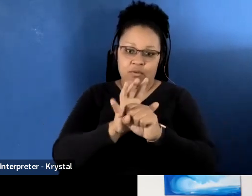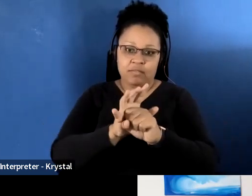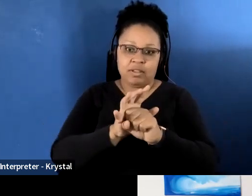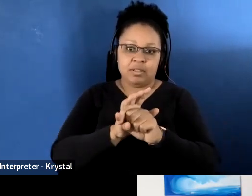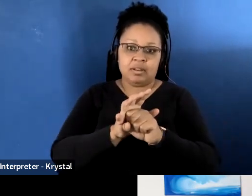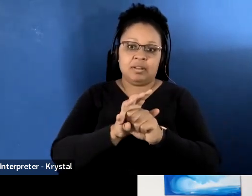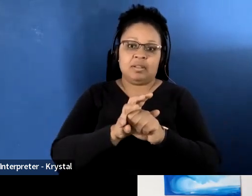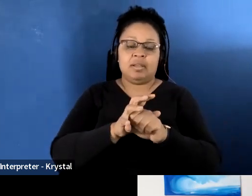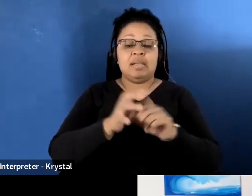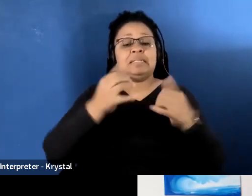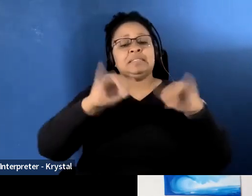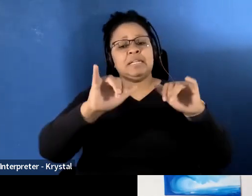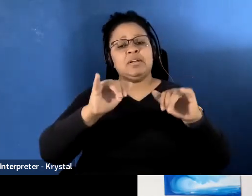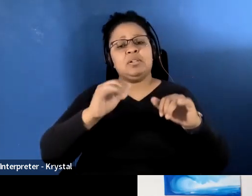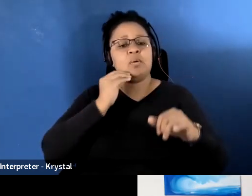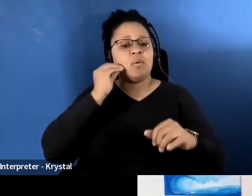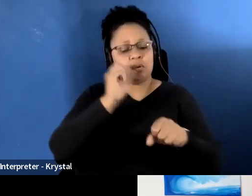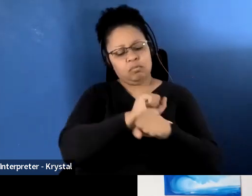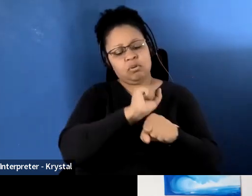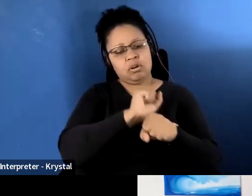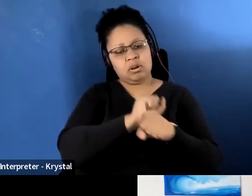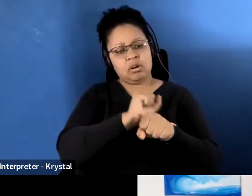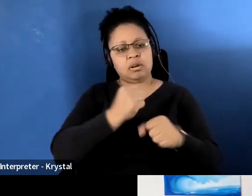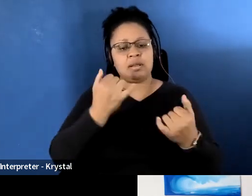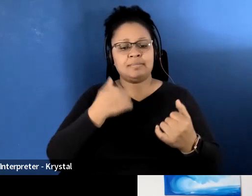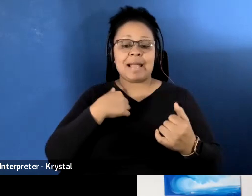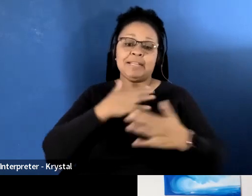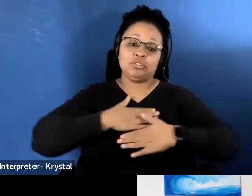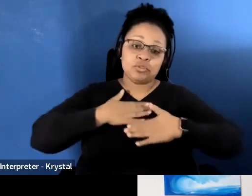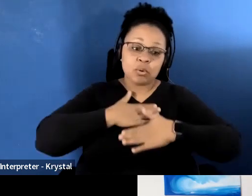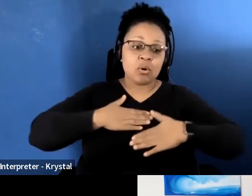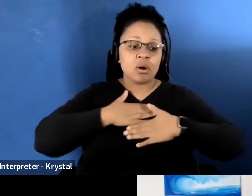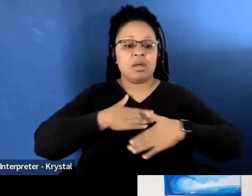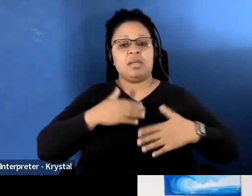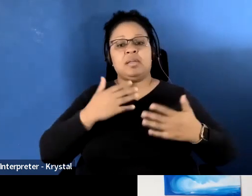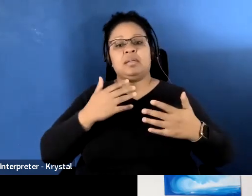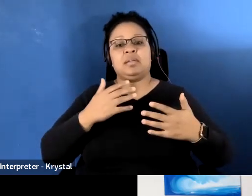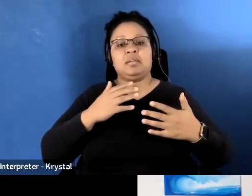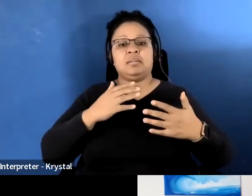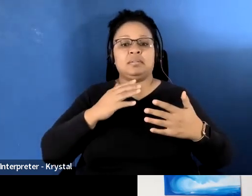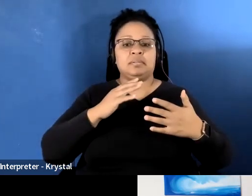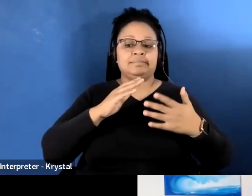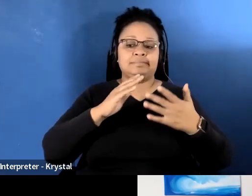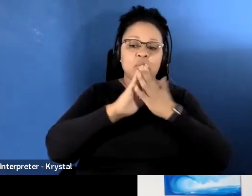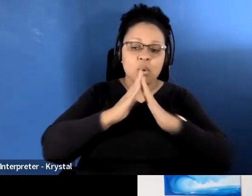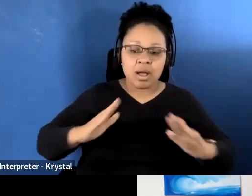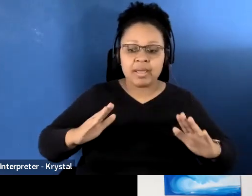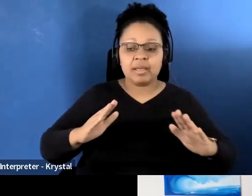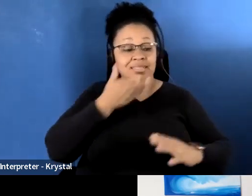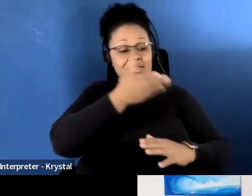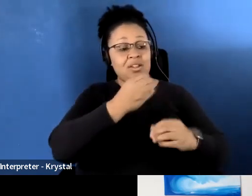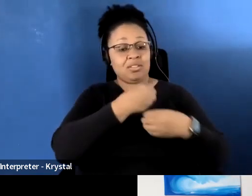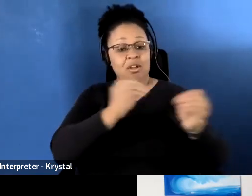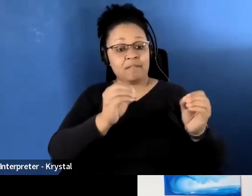I still work from home. I do enjoy working from home. I enjoy the quiet. The hustle and bustle at the office is not something my brain can deal with